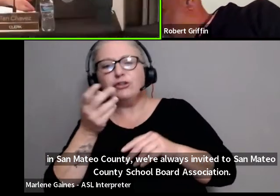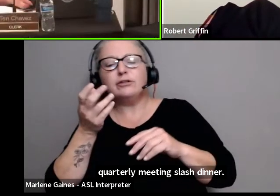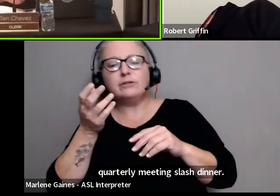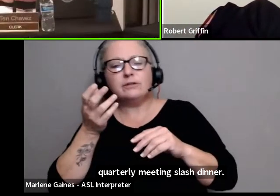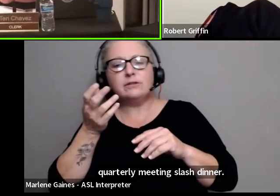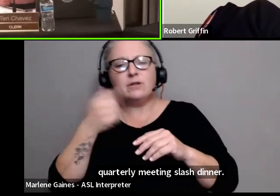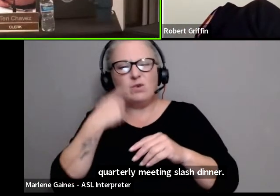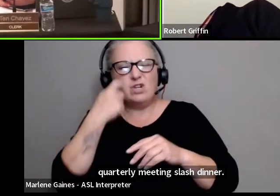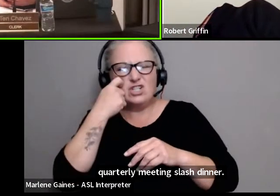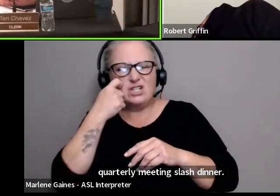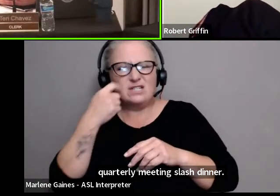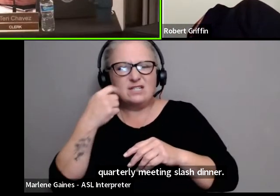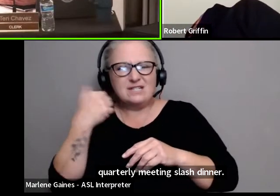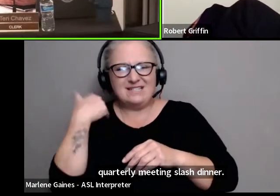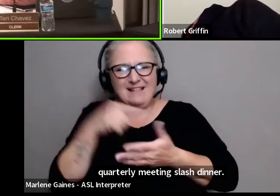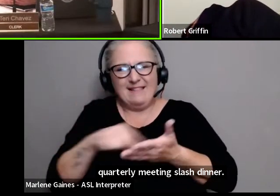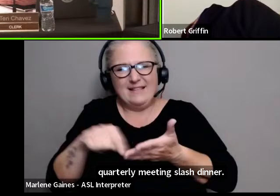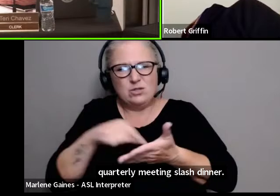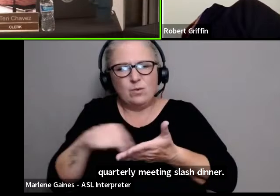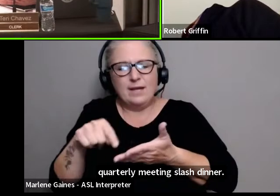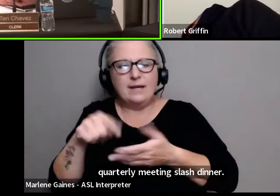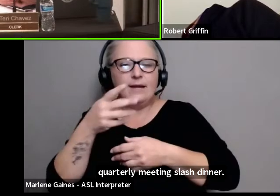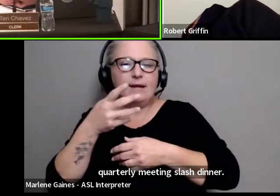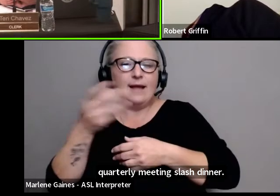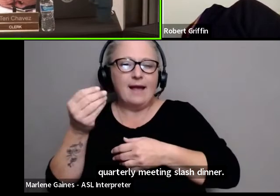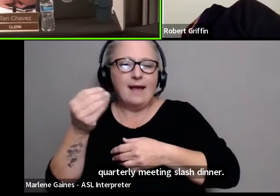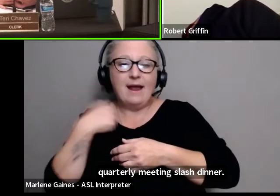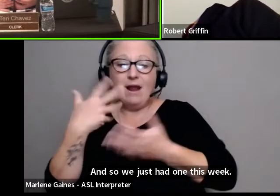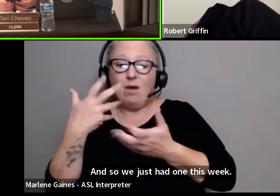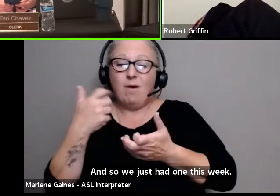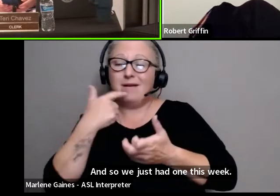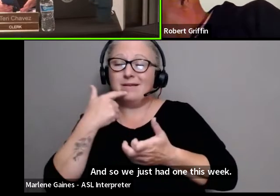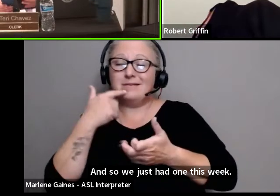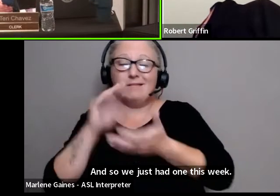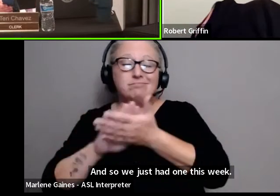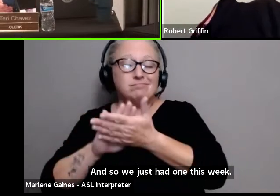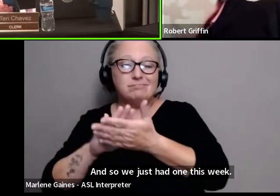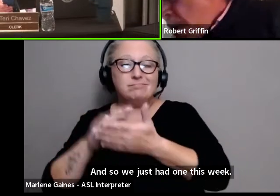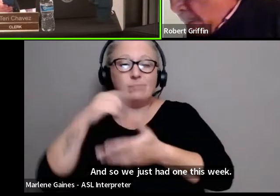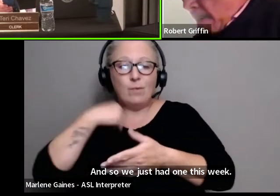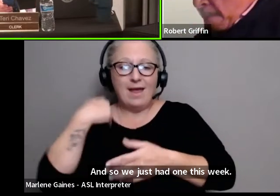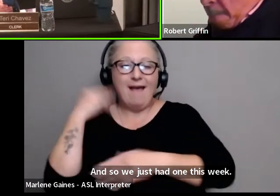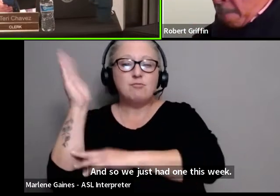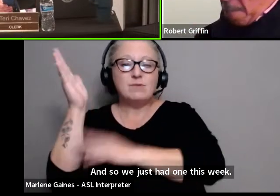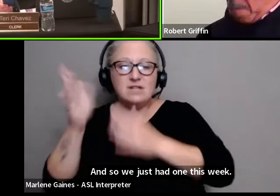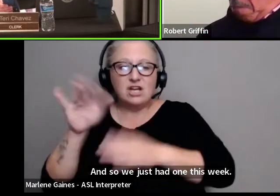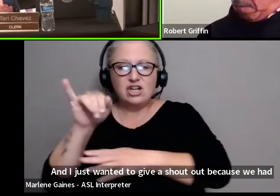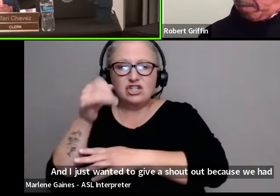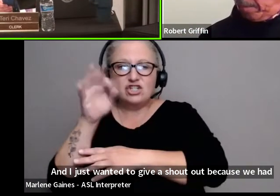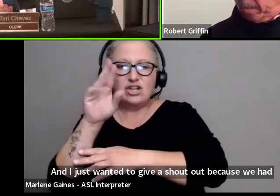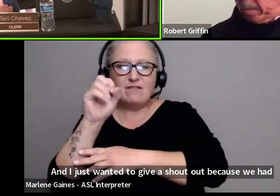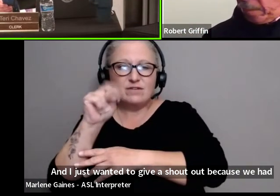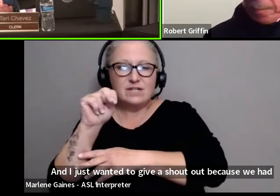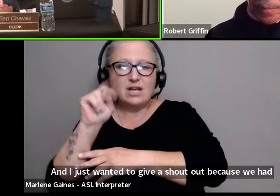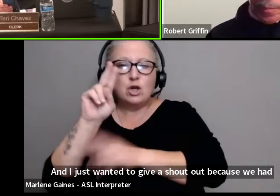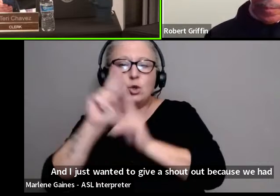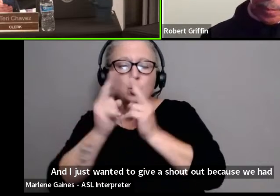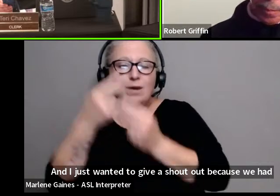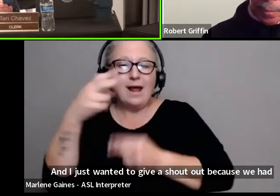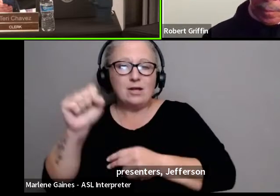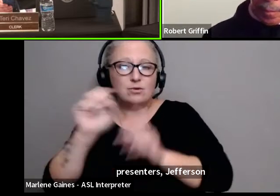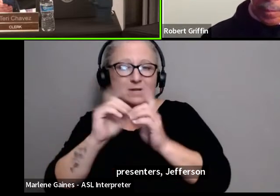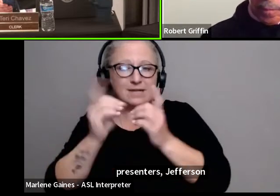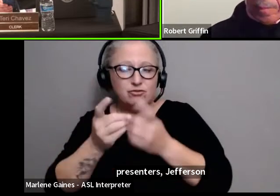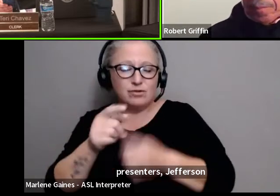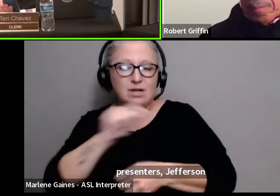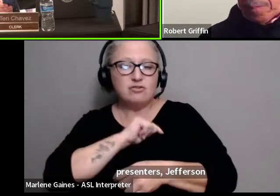just had one this week. And I just wanted to give a shout out because we had presenters, Jefferson Union High School District,